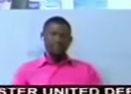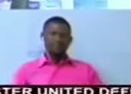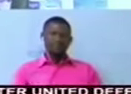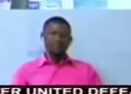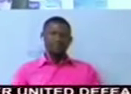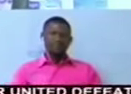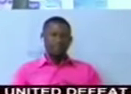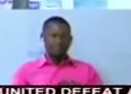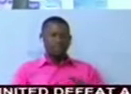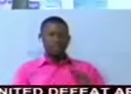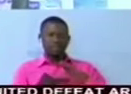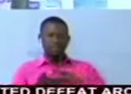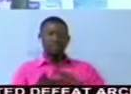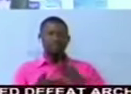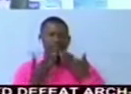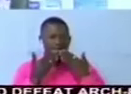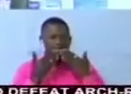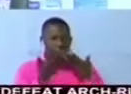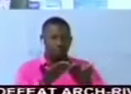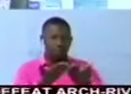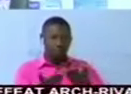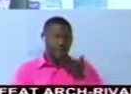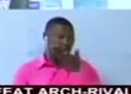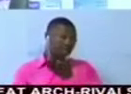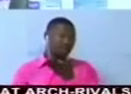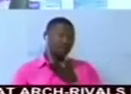who? I got an information there.